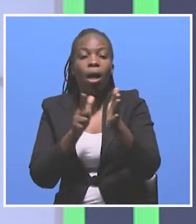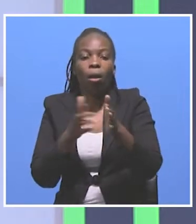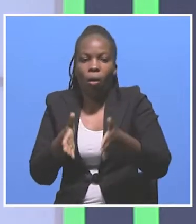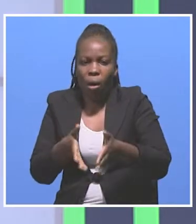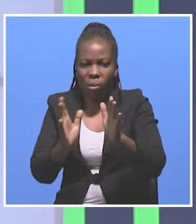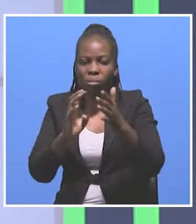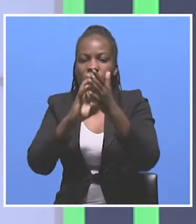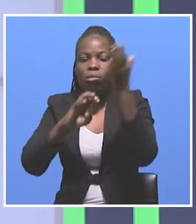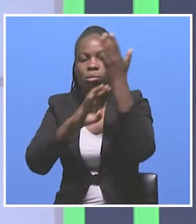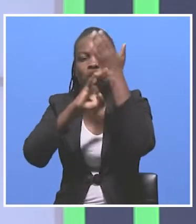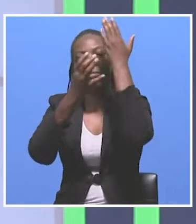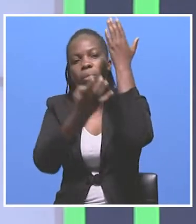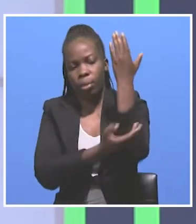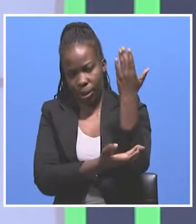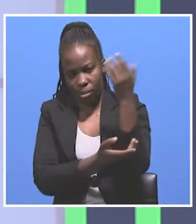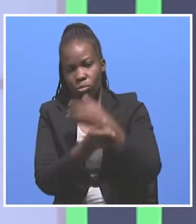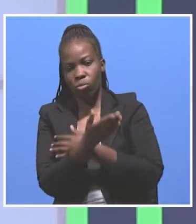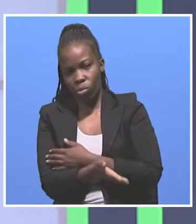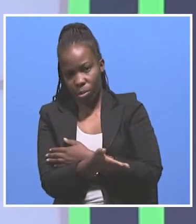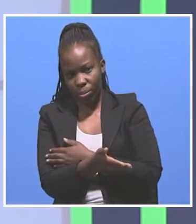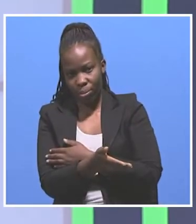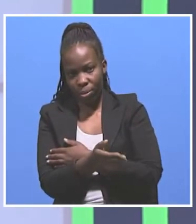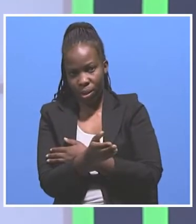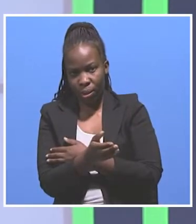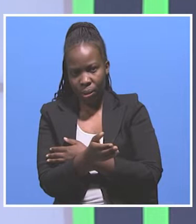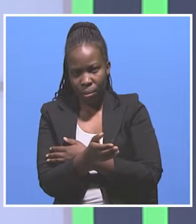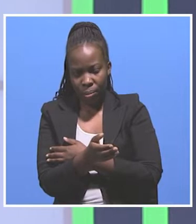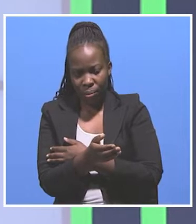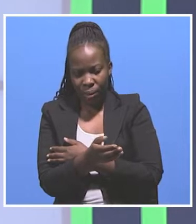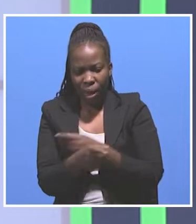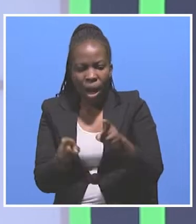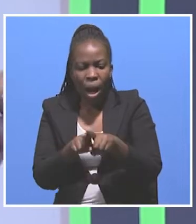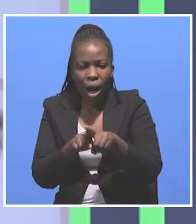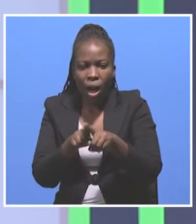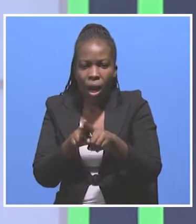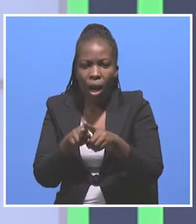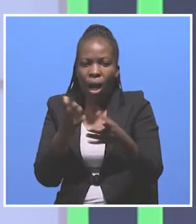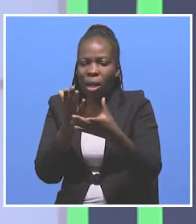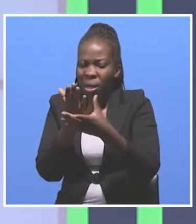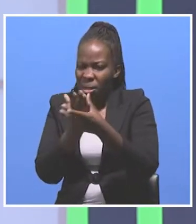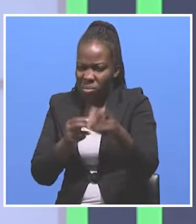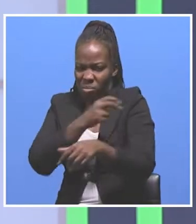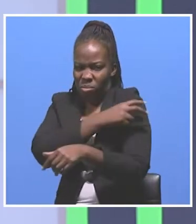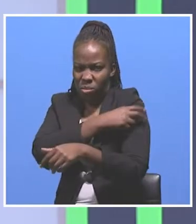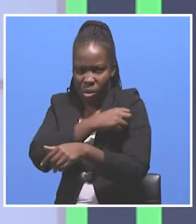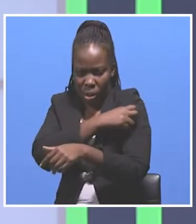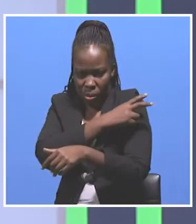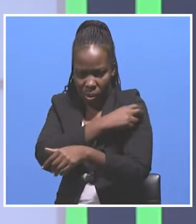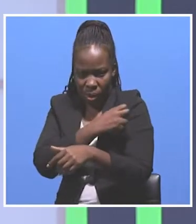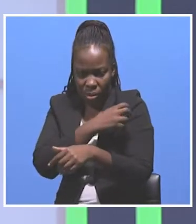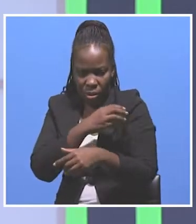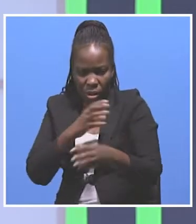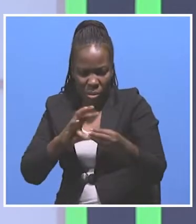terminate the pregnancy. We'll come to that. Mm-hmm. Okay. There are also some medical conditions. Say someone